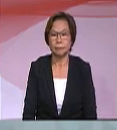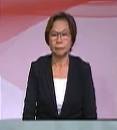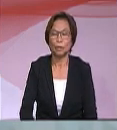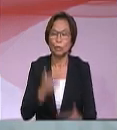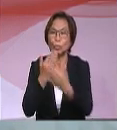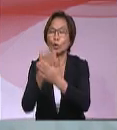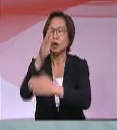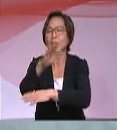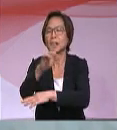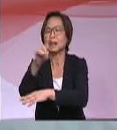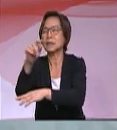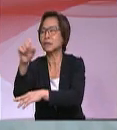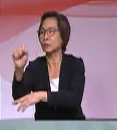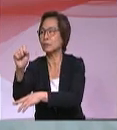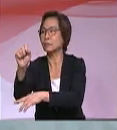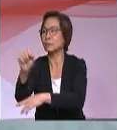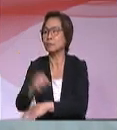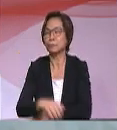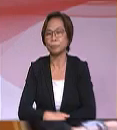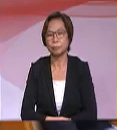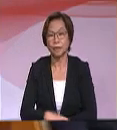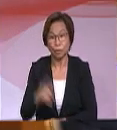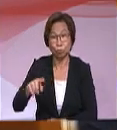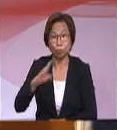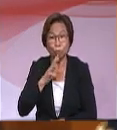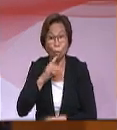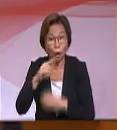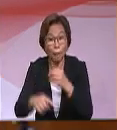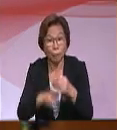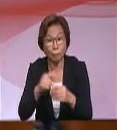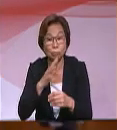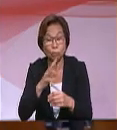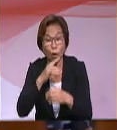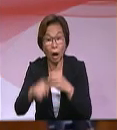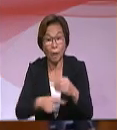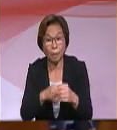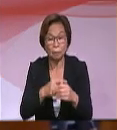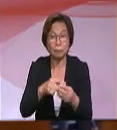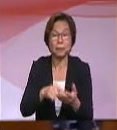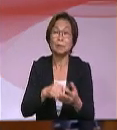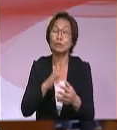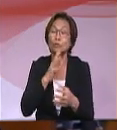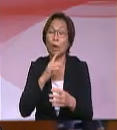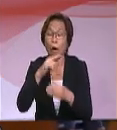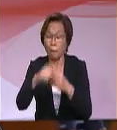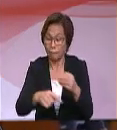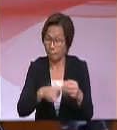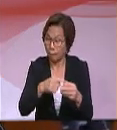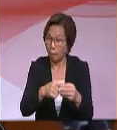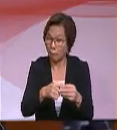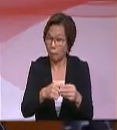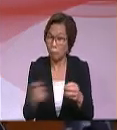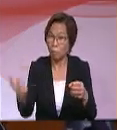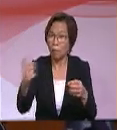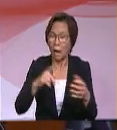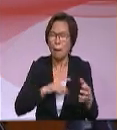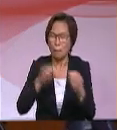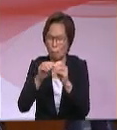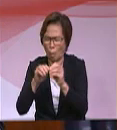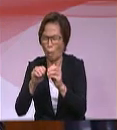Good evening, Tan Sri. Good evening. You mentioned about this just now, but perhaps maybe more